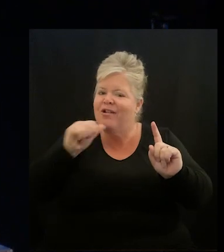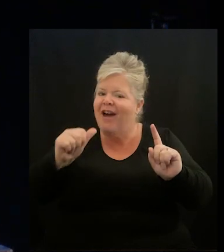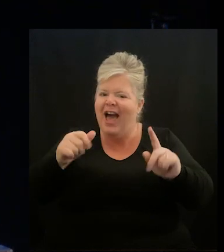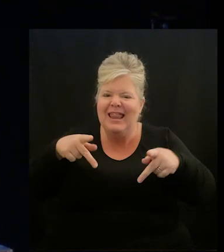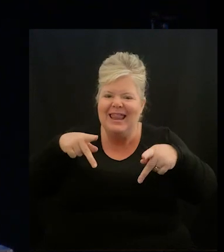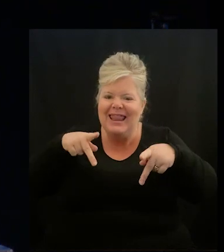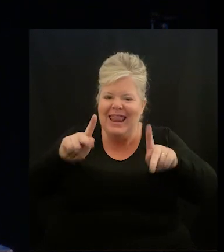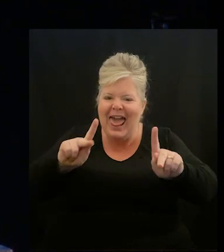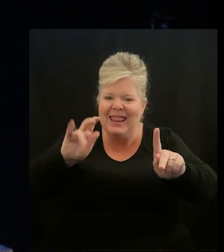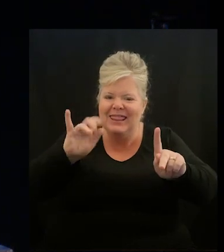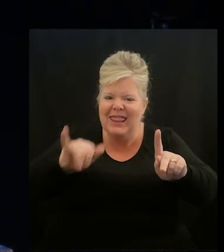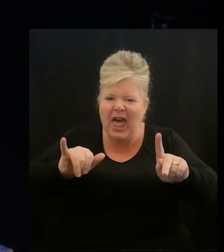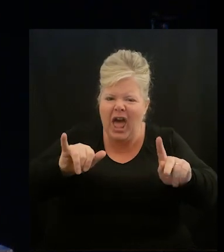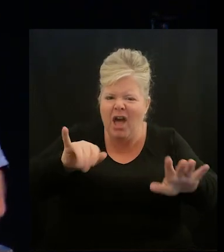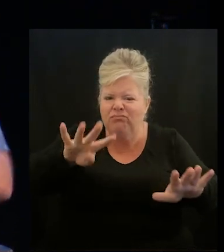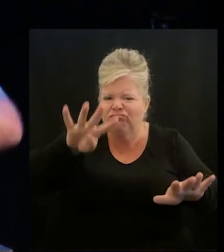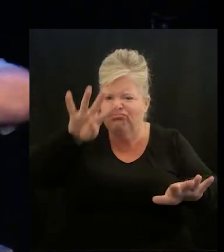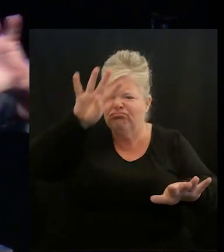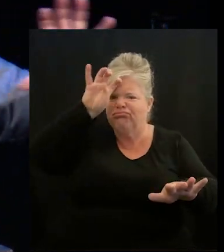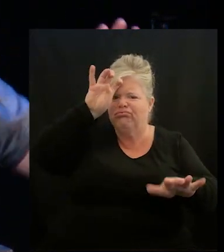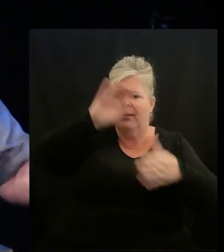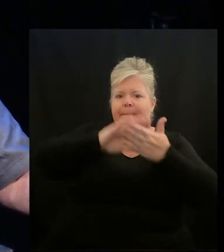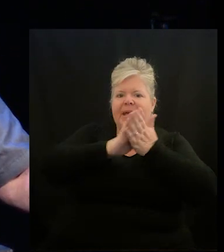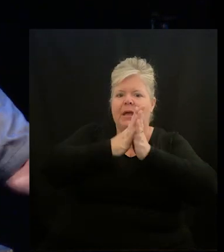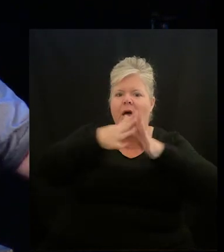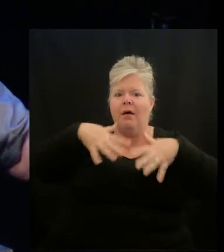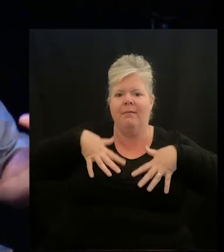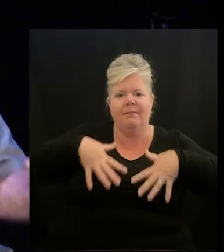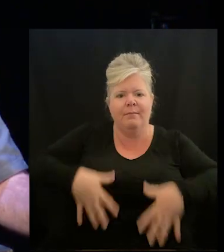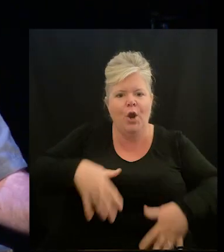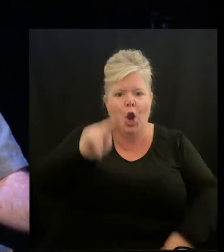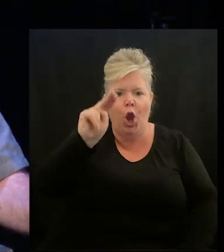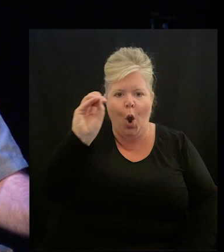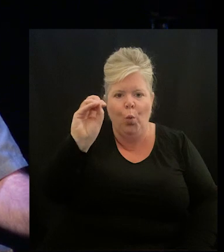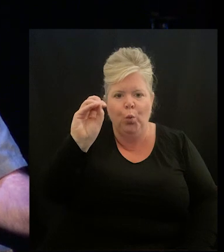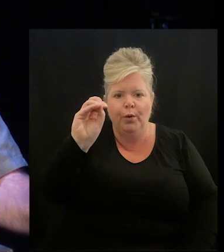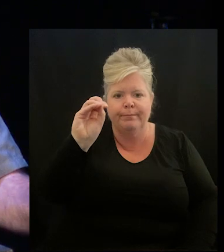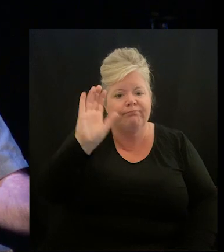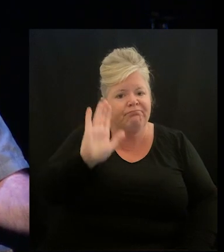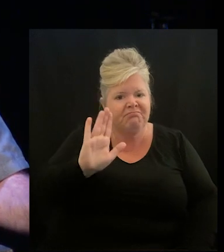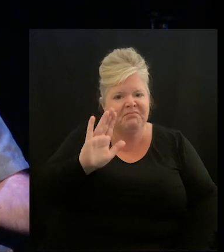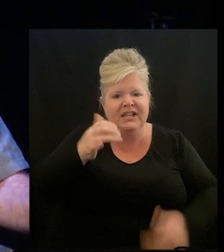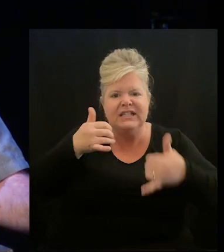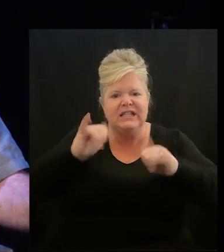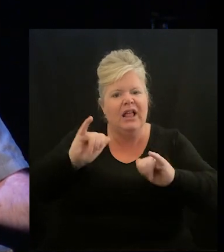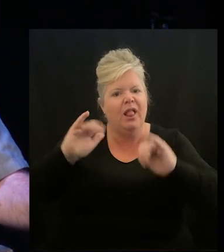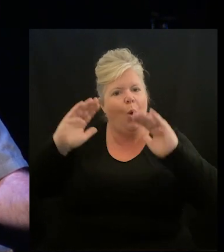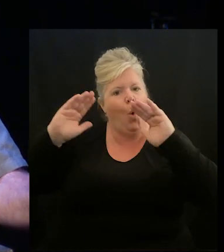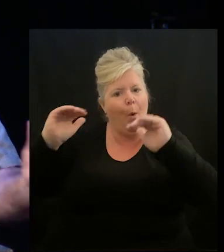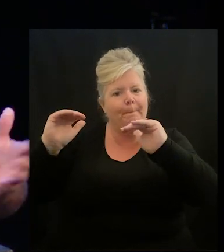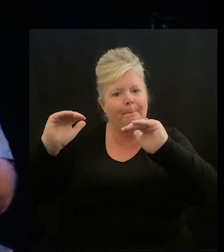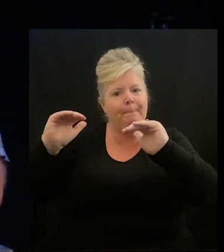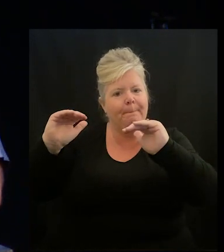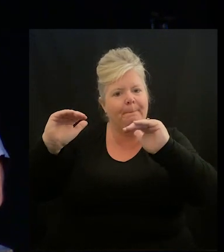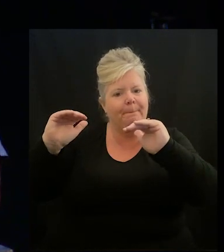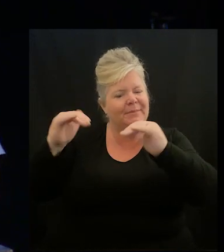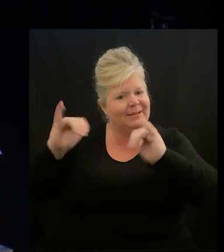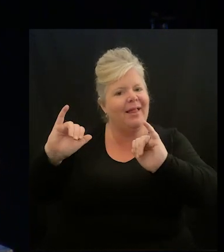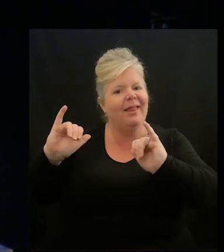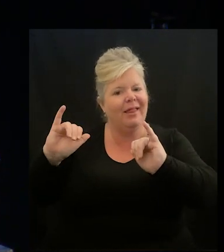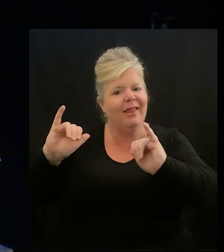my perplexity fall into despair. I'm not at the point of renouncing all hope. But yet I